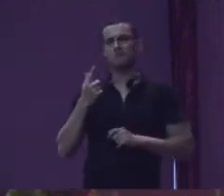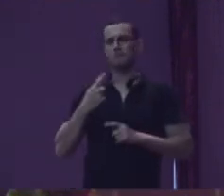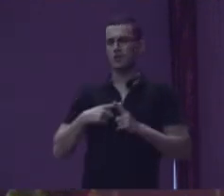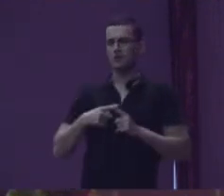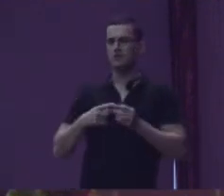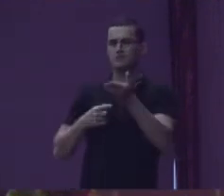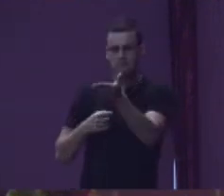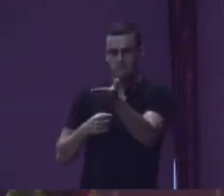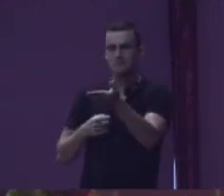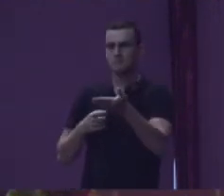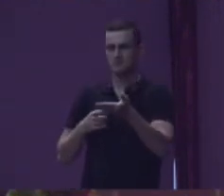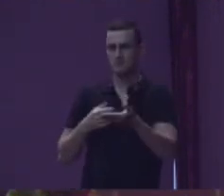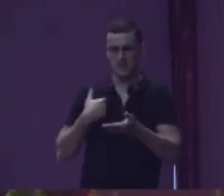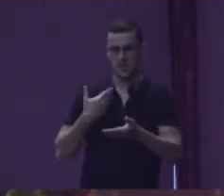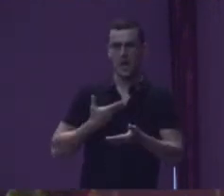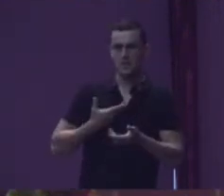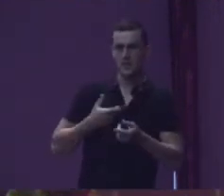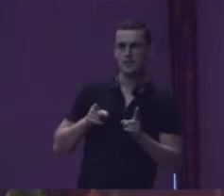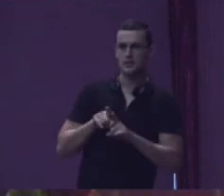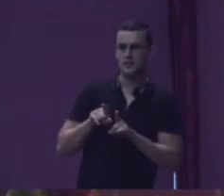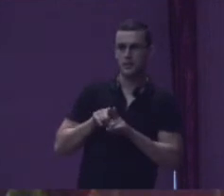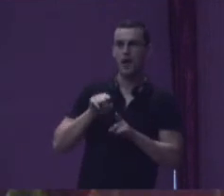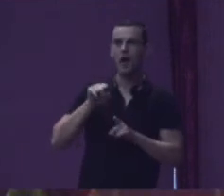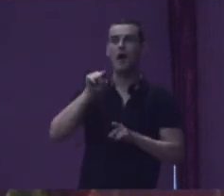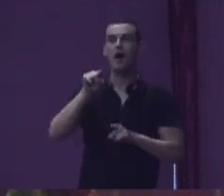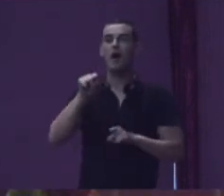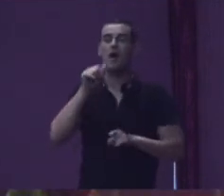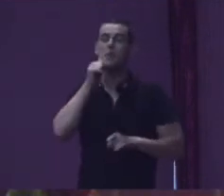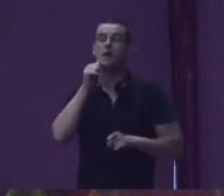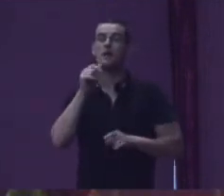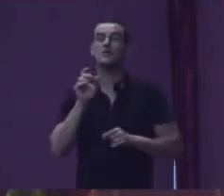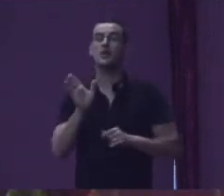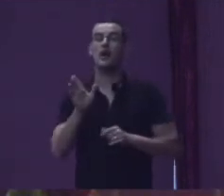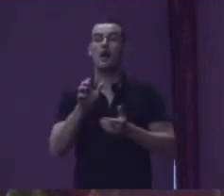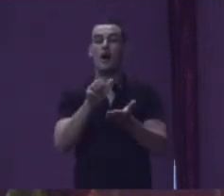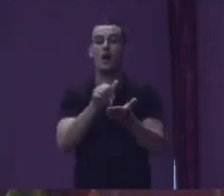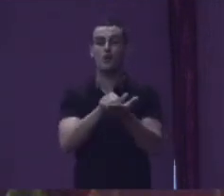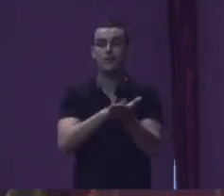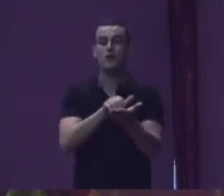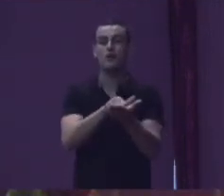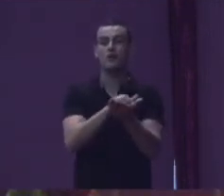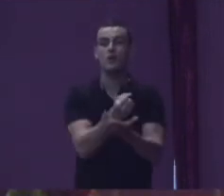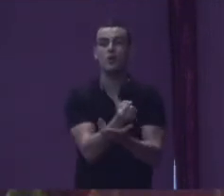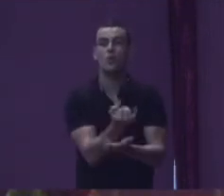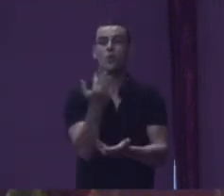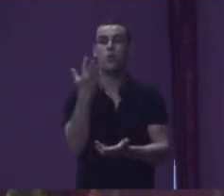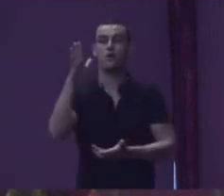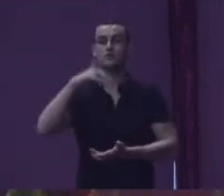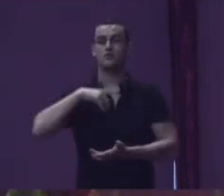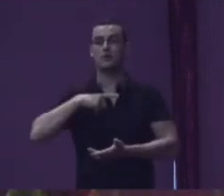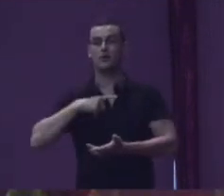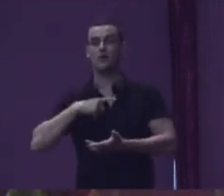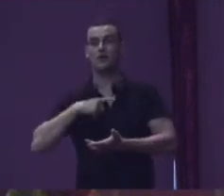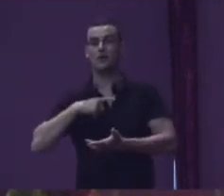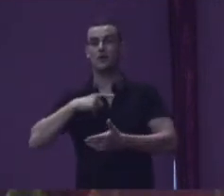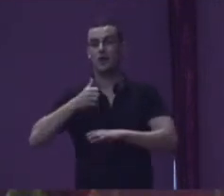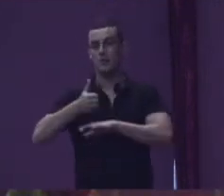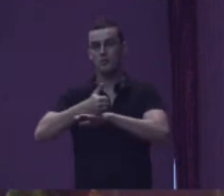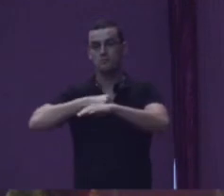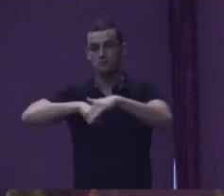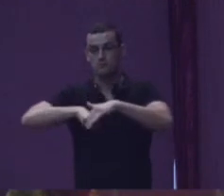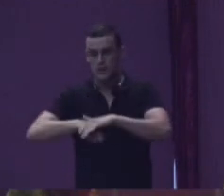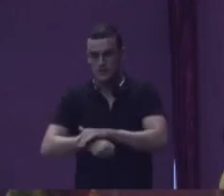lado, está fazendo o inventário das parteiras. Então, a gente tem aqui estamos, né, tentando fazer